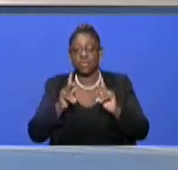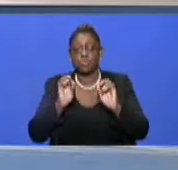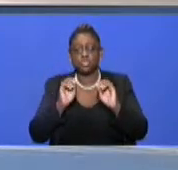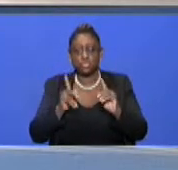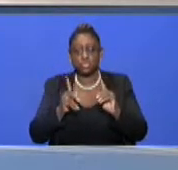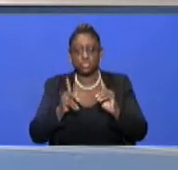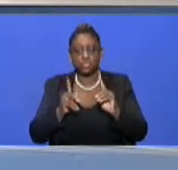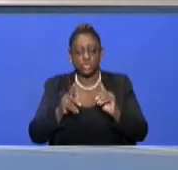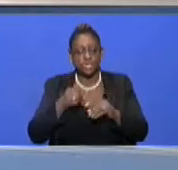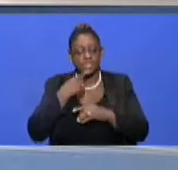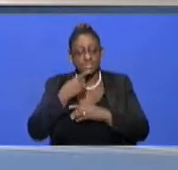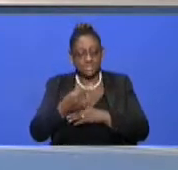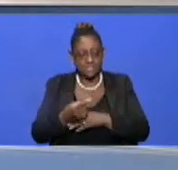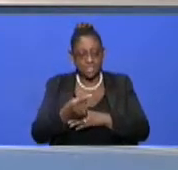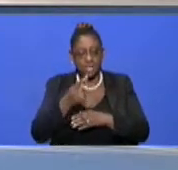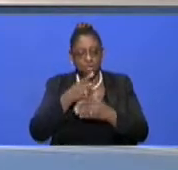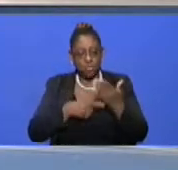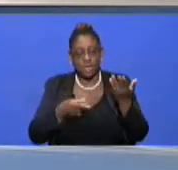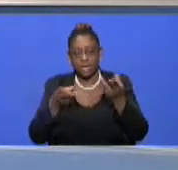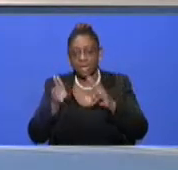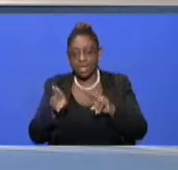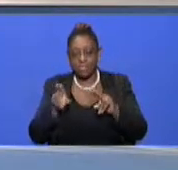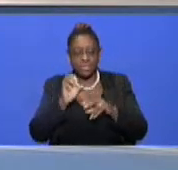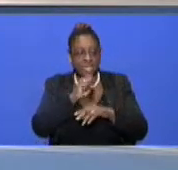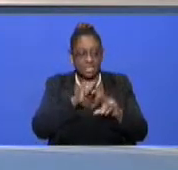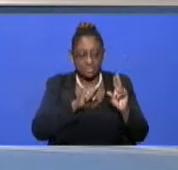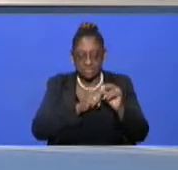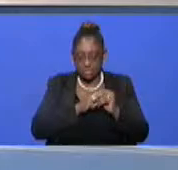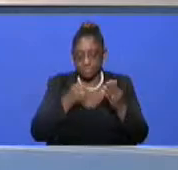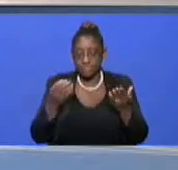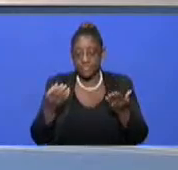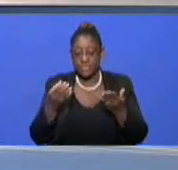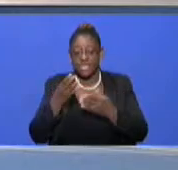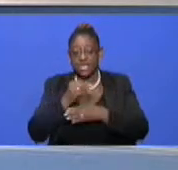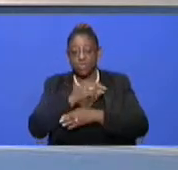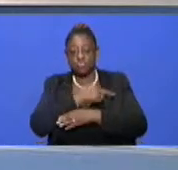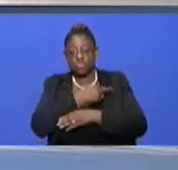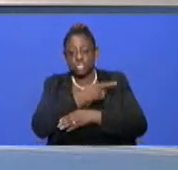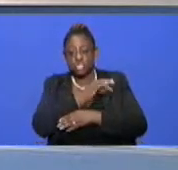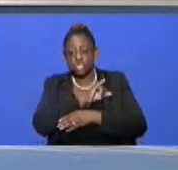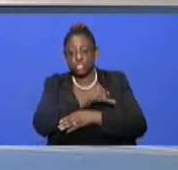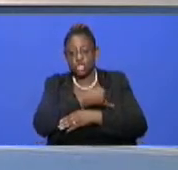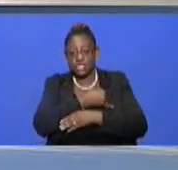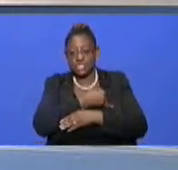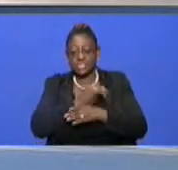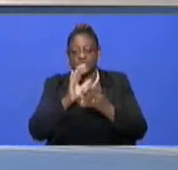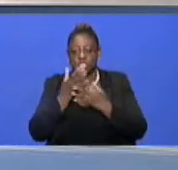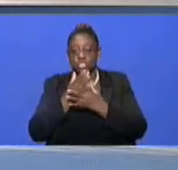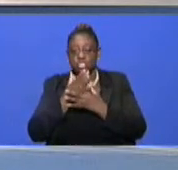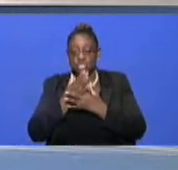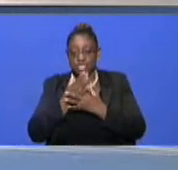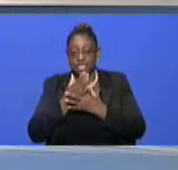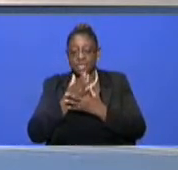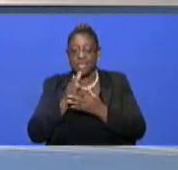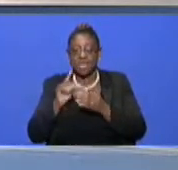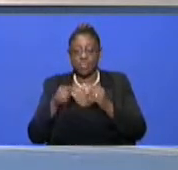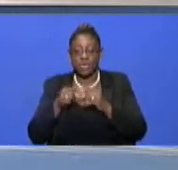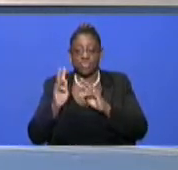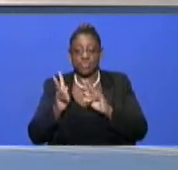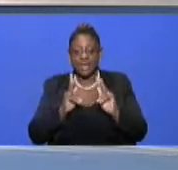and make suggestions, with Chairman of the Harbor Island Commonage Committee, Richard Johnson, sharing that he was impressed with the plans but was